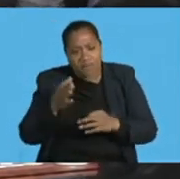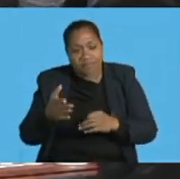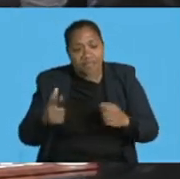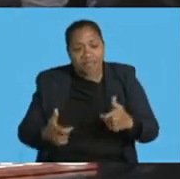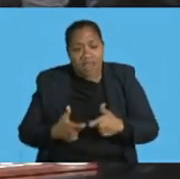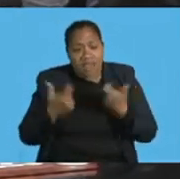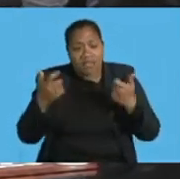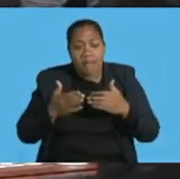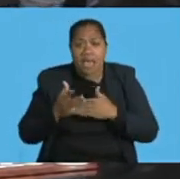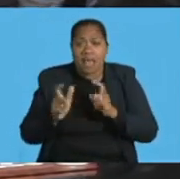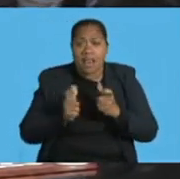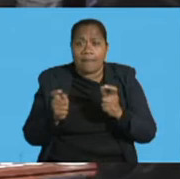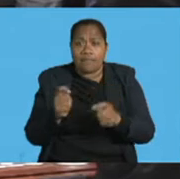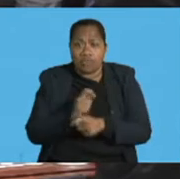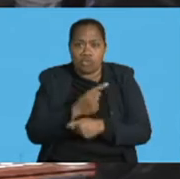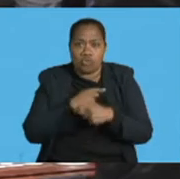change, we need